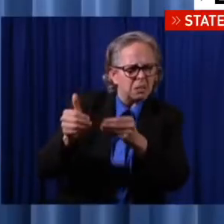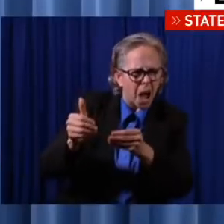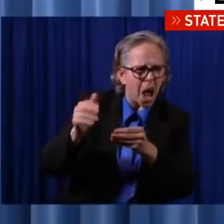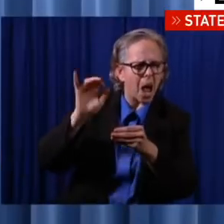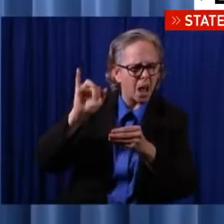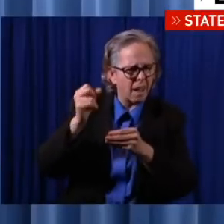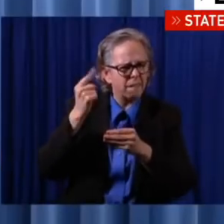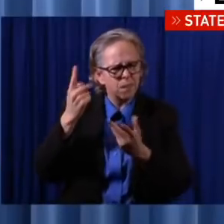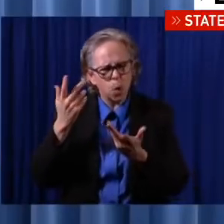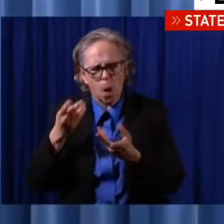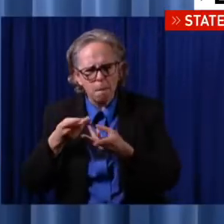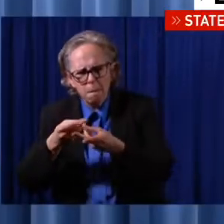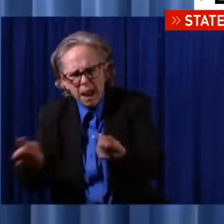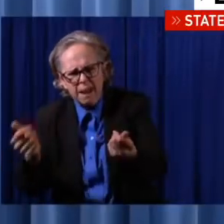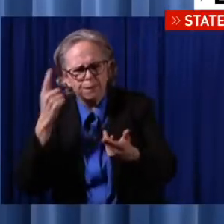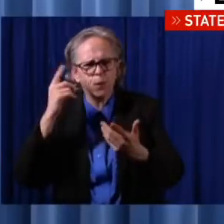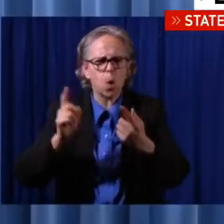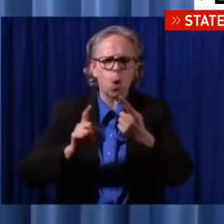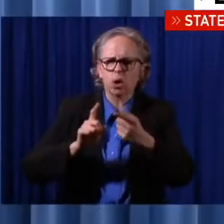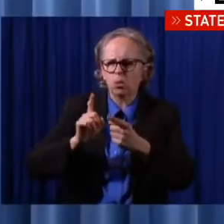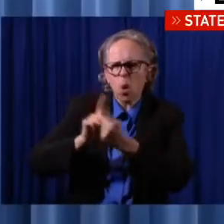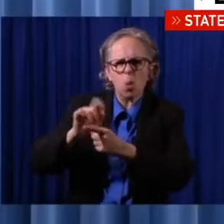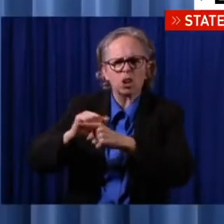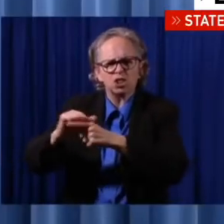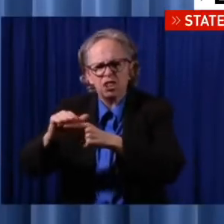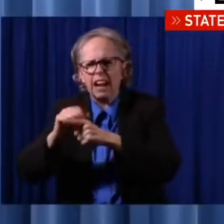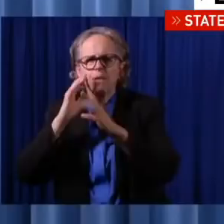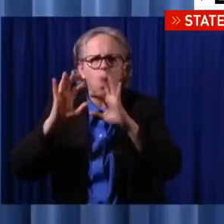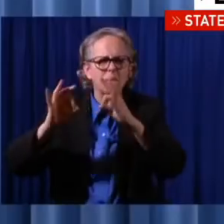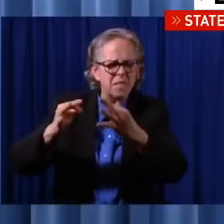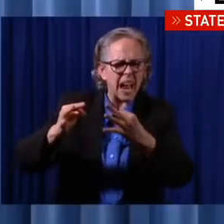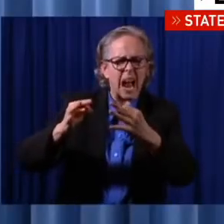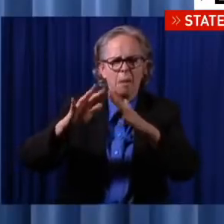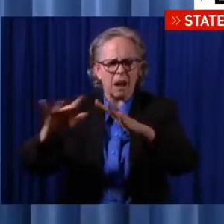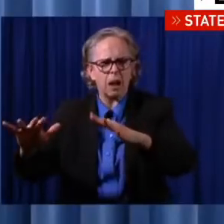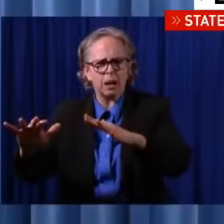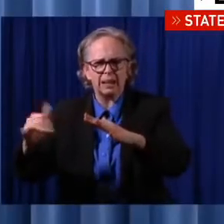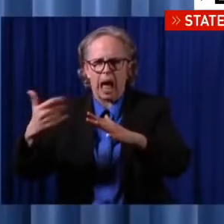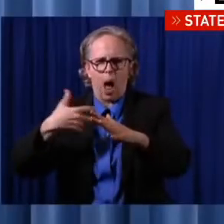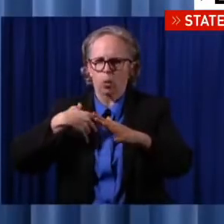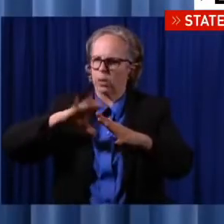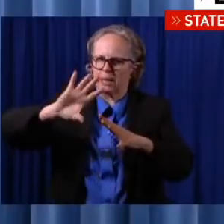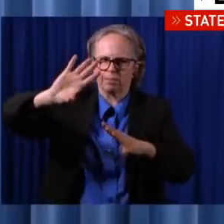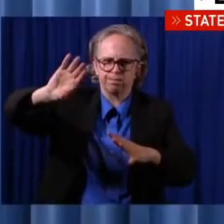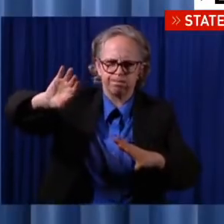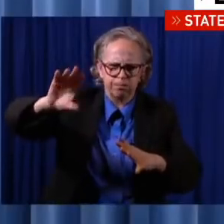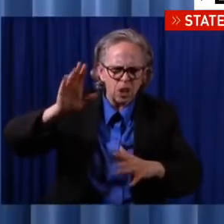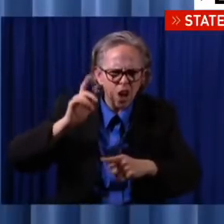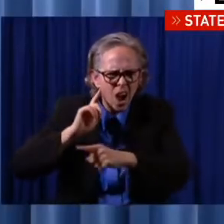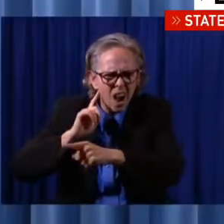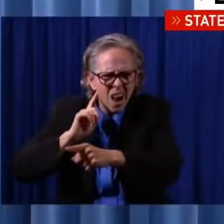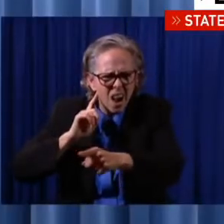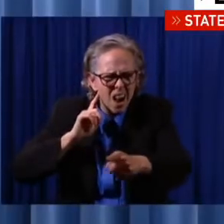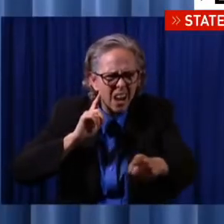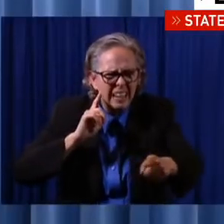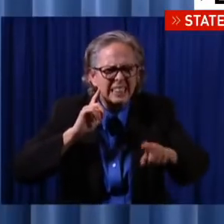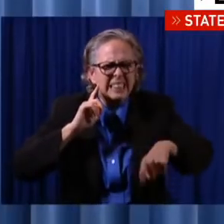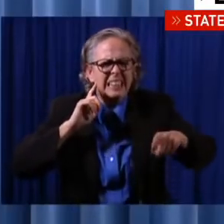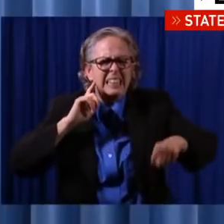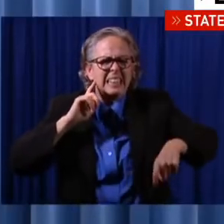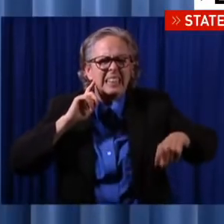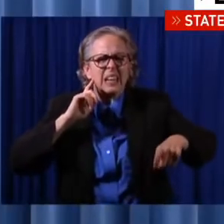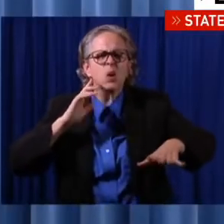and children's first councils. We've listened to the needs of our young people, and so we're